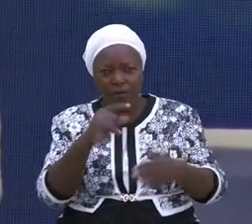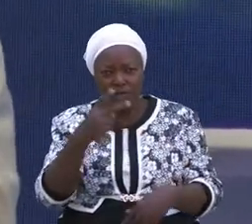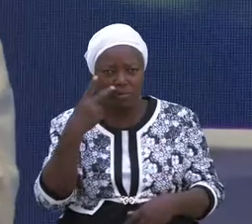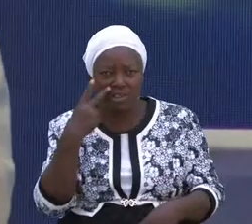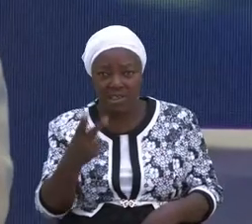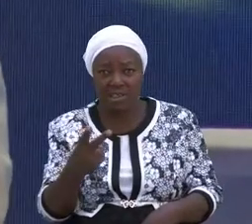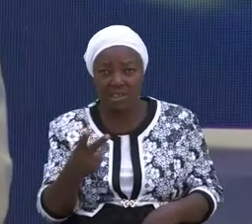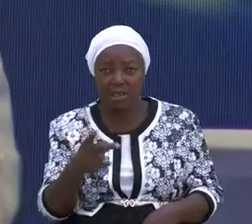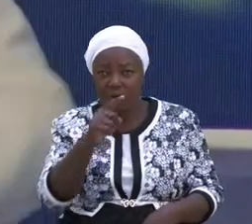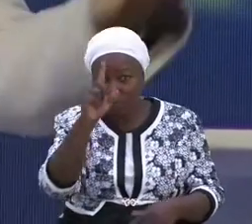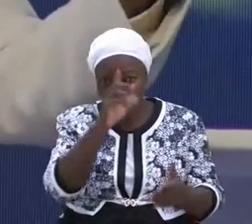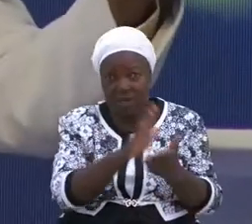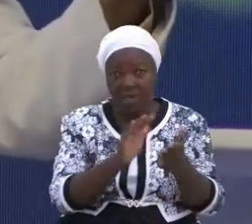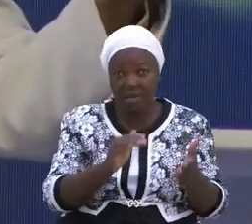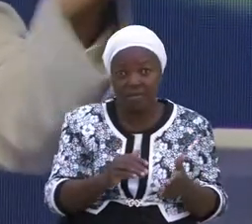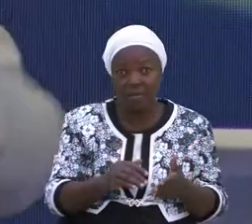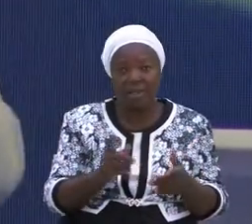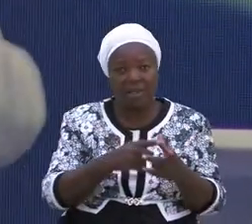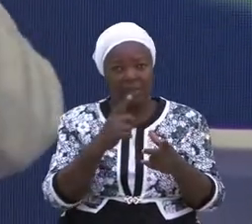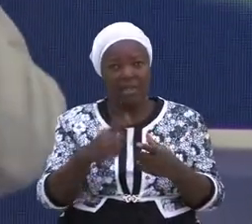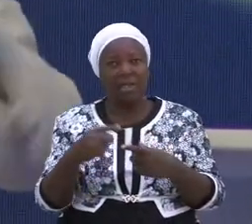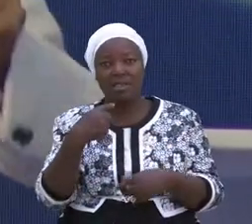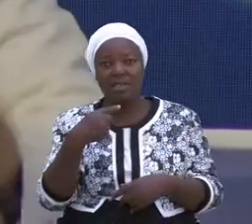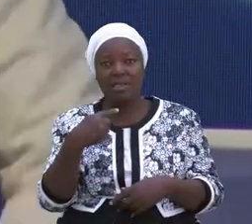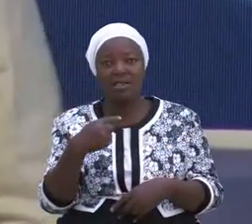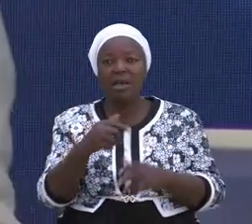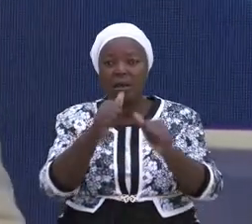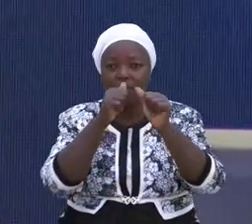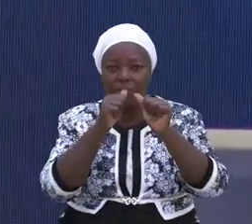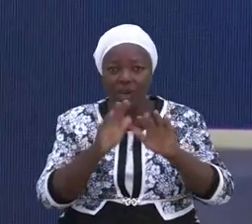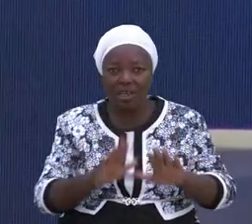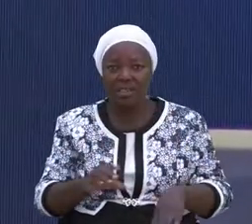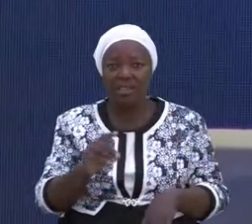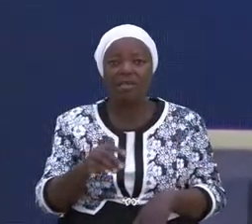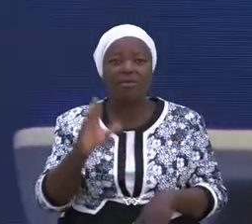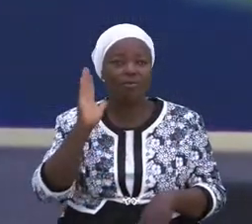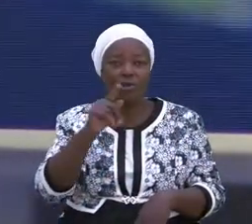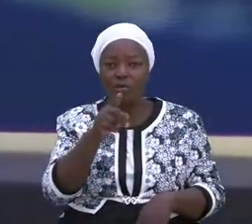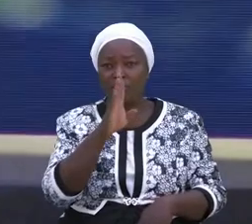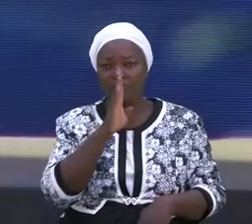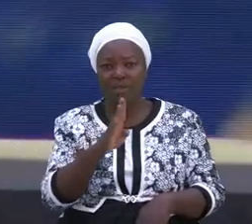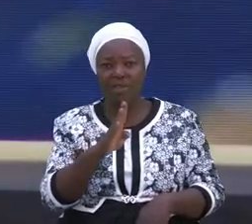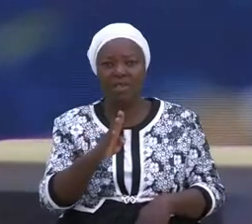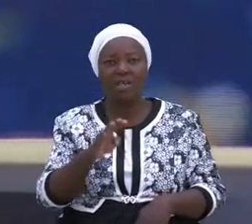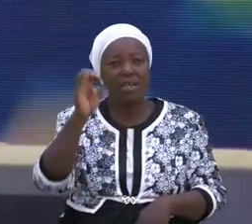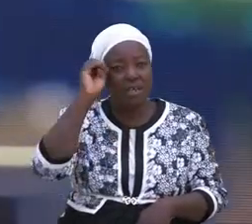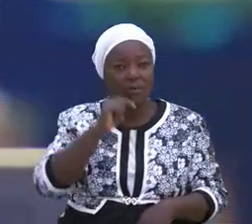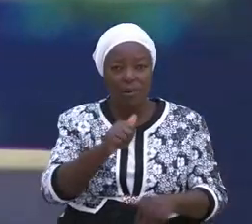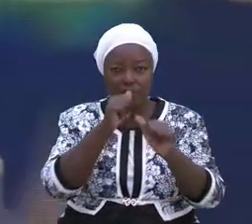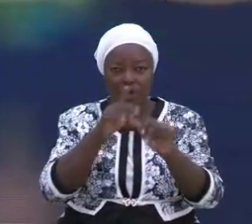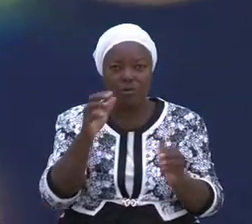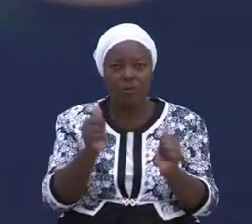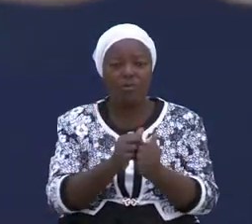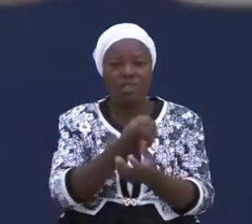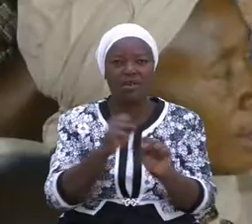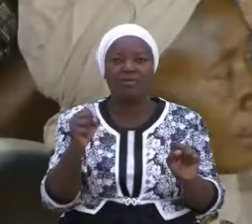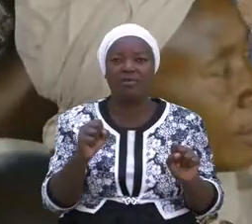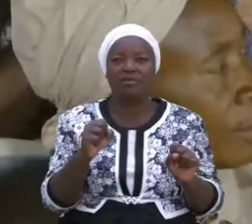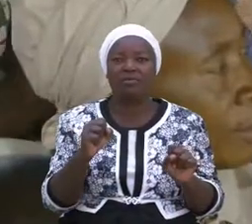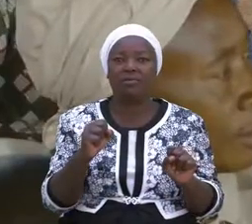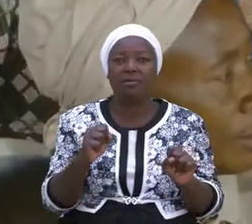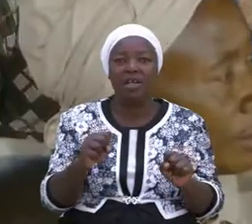you believe. Then he said, blessed will you be. He will bless you with salvation. He